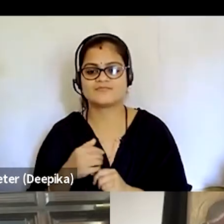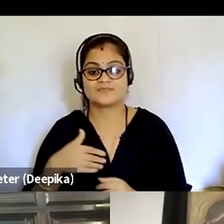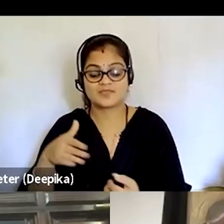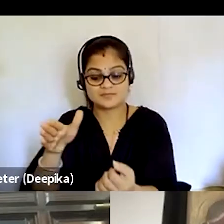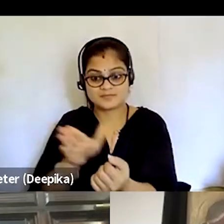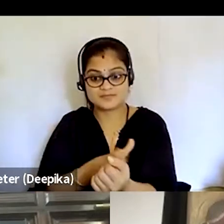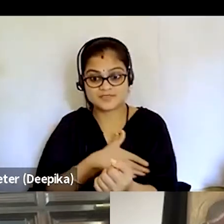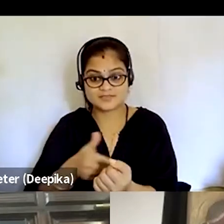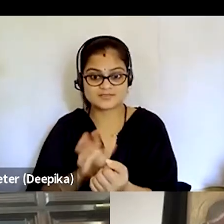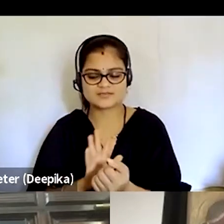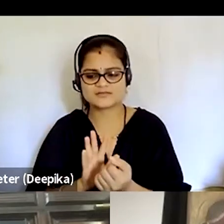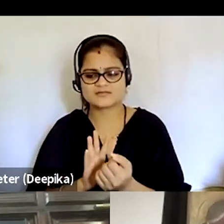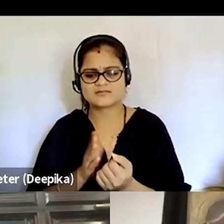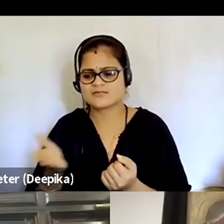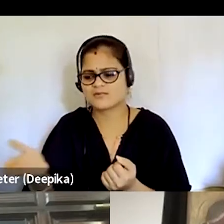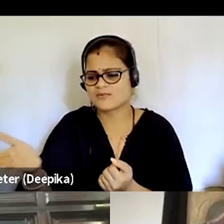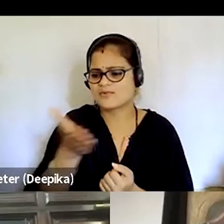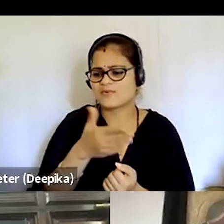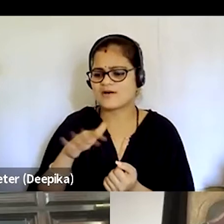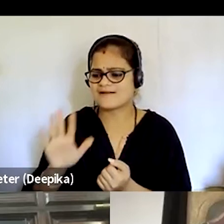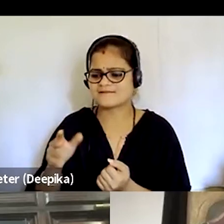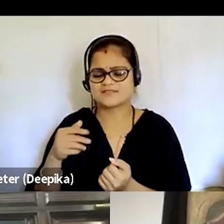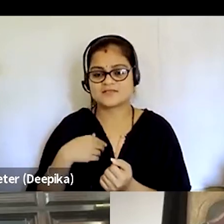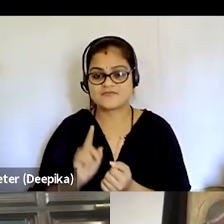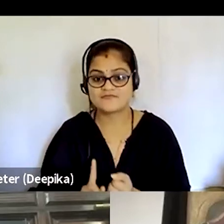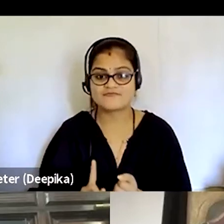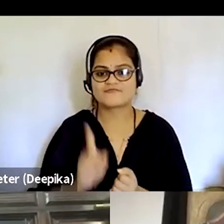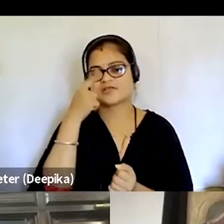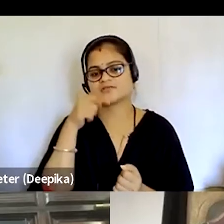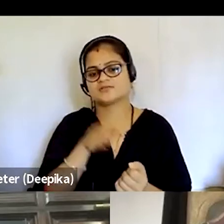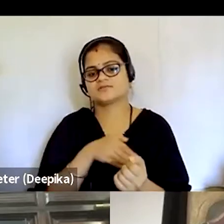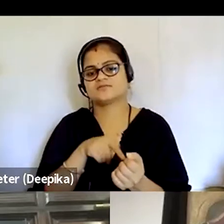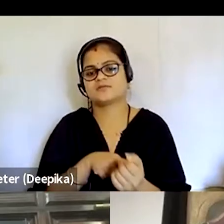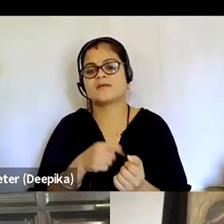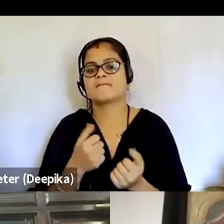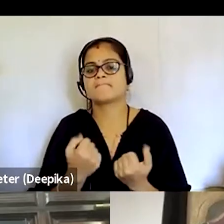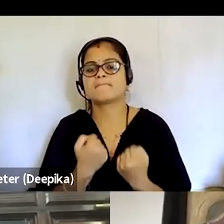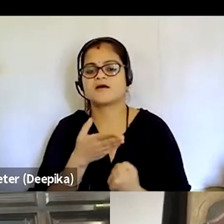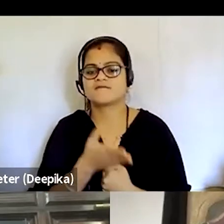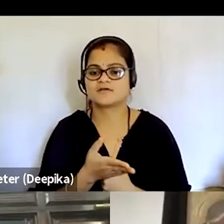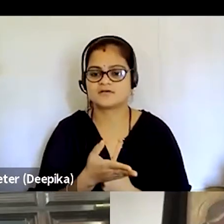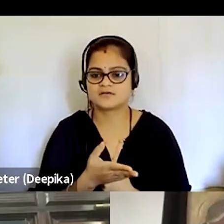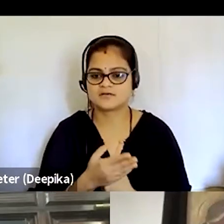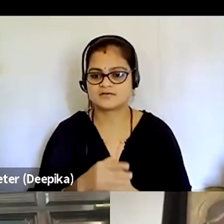than everything. The power of music. Yes. And so